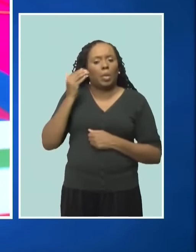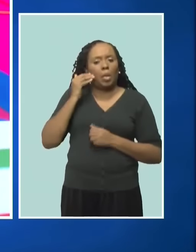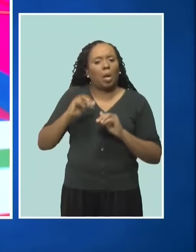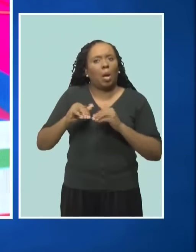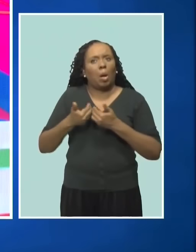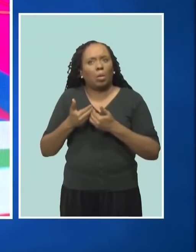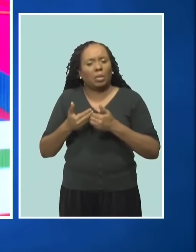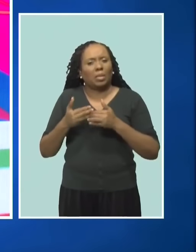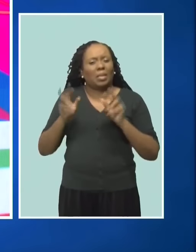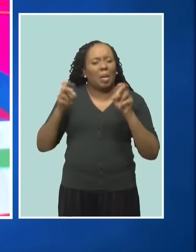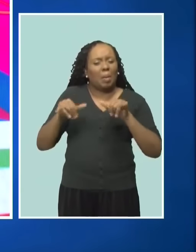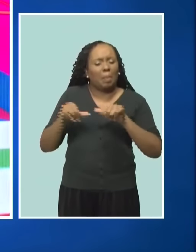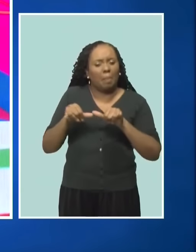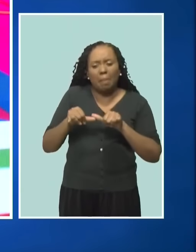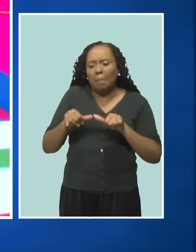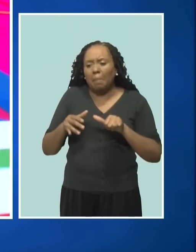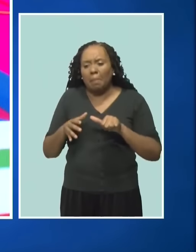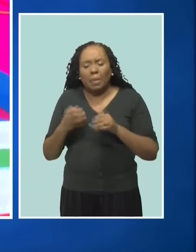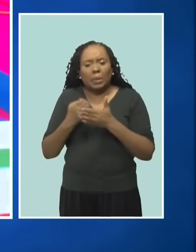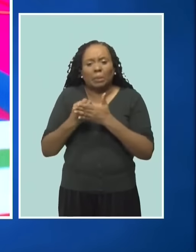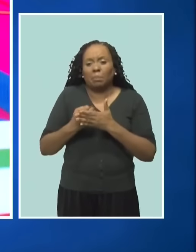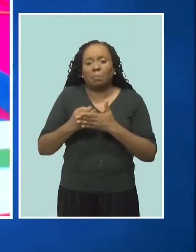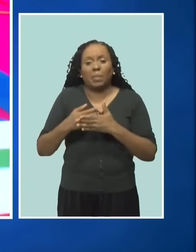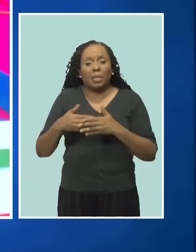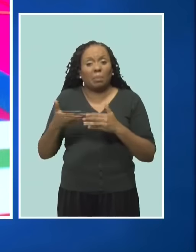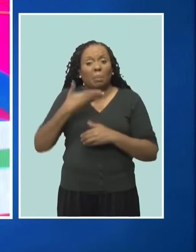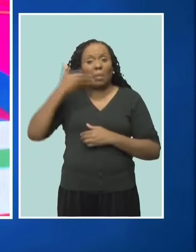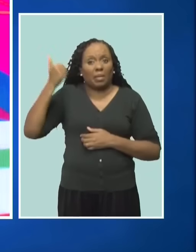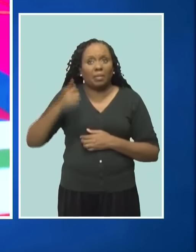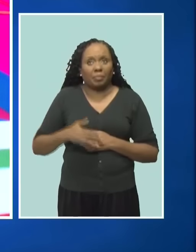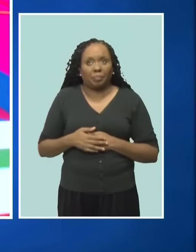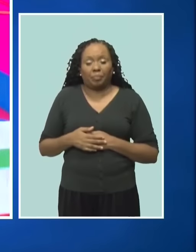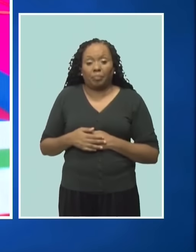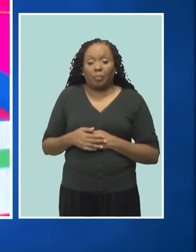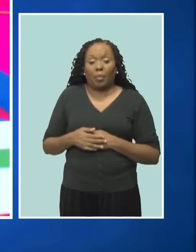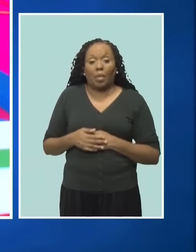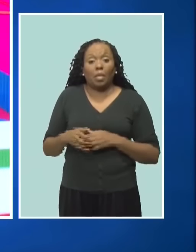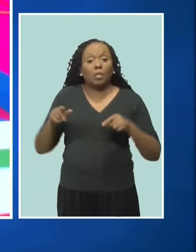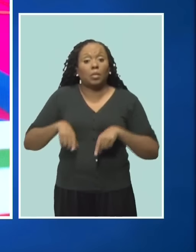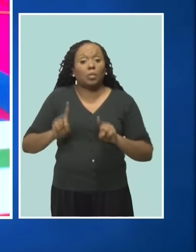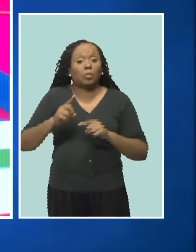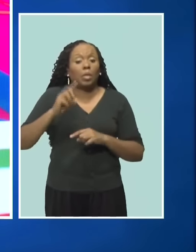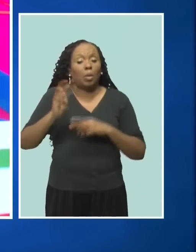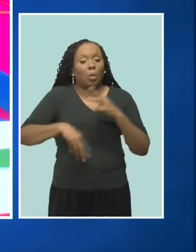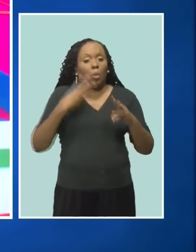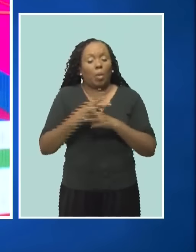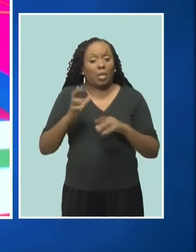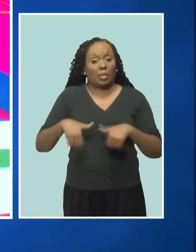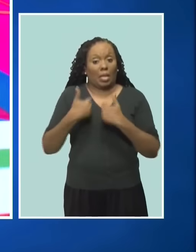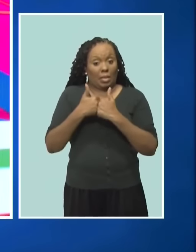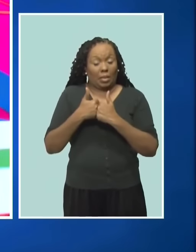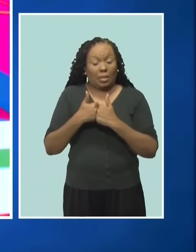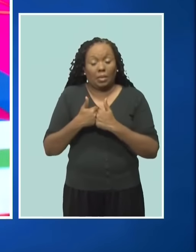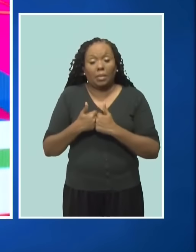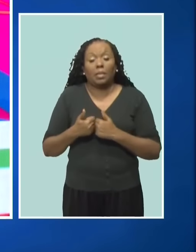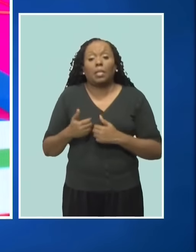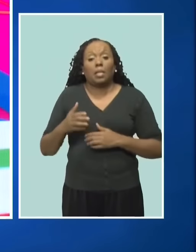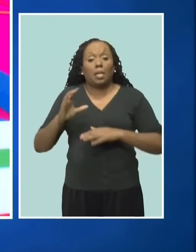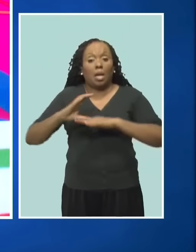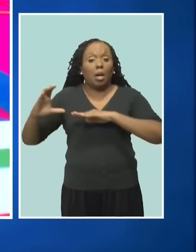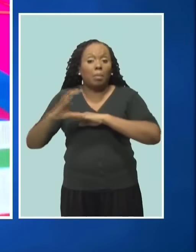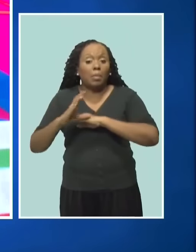sufficiently. Administrator of the UNDP, Akin Steiner, says in the midst of global challenges, countries in Latin America and the region